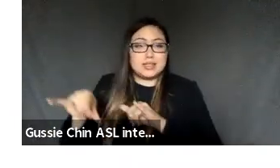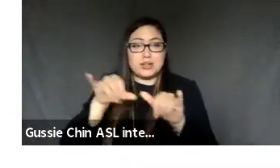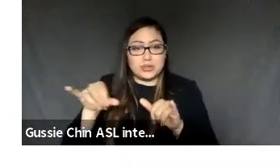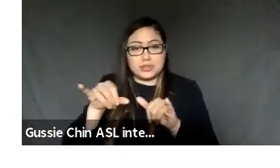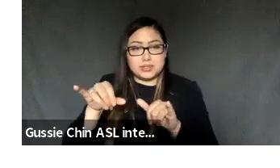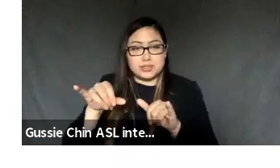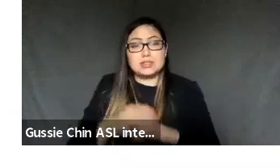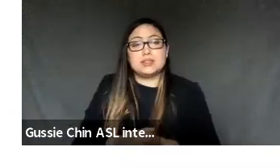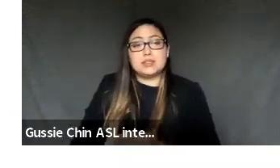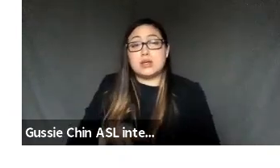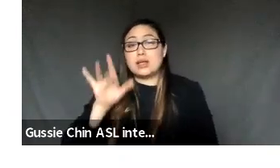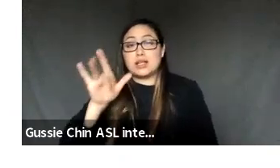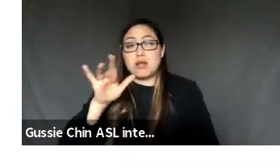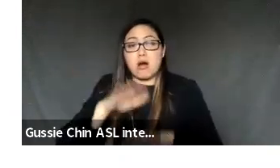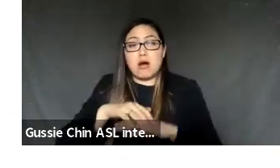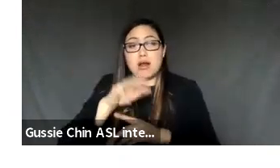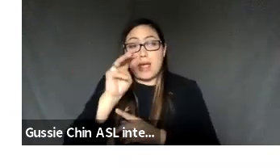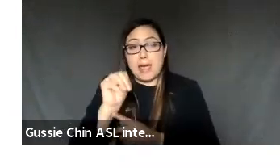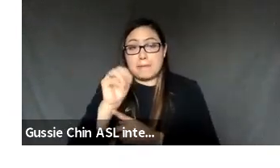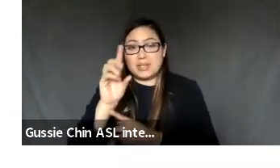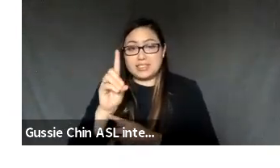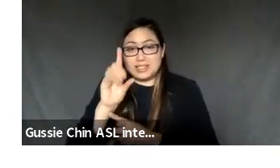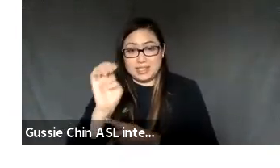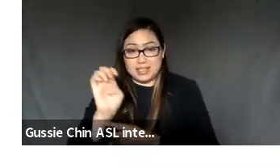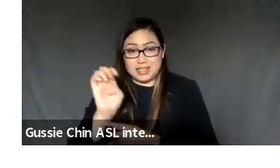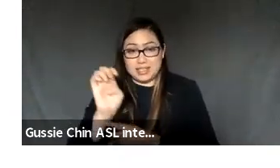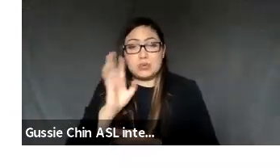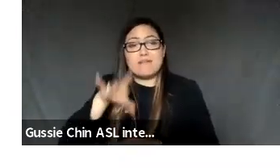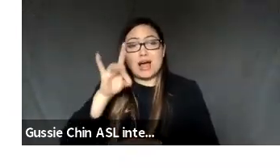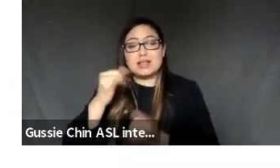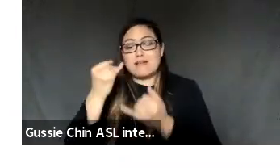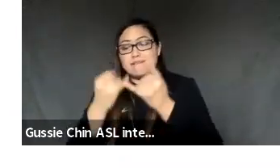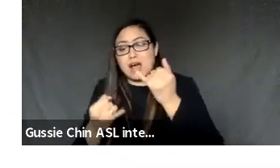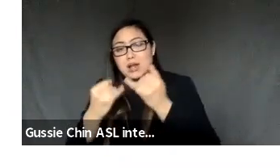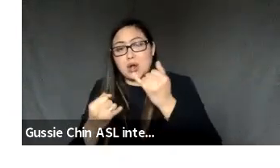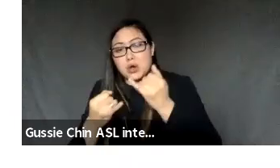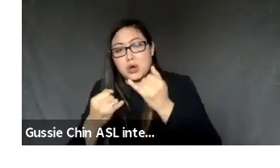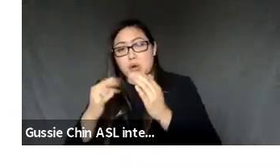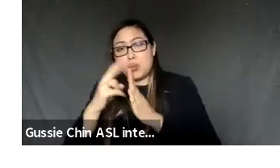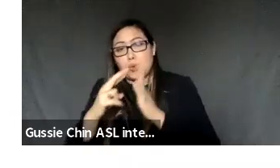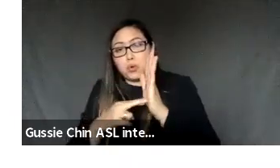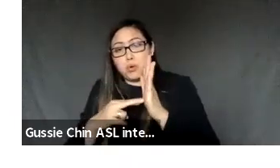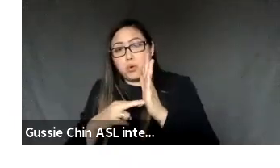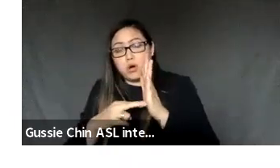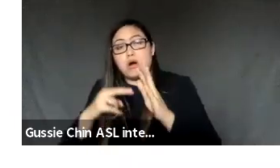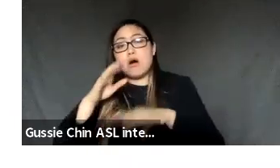where it says MDE, and then you'll find the final rule. You'll find it there under the MDE